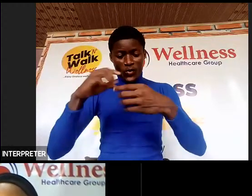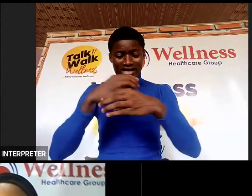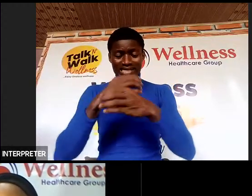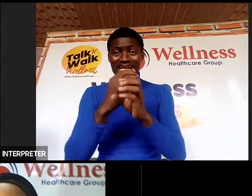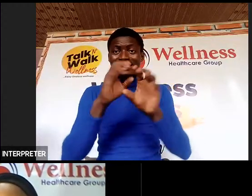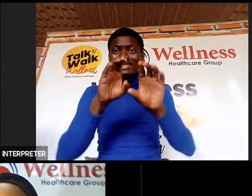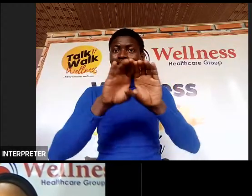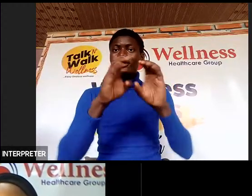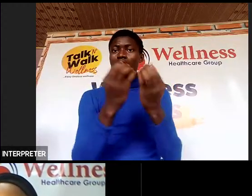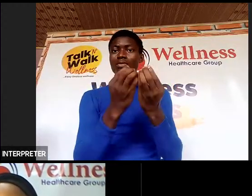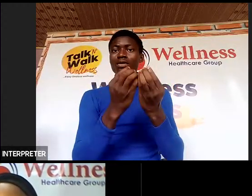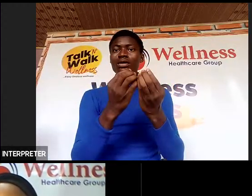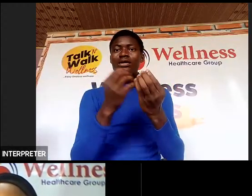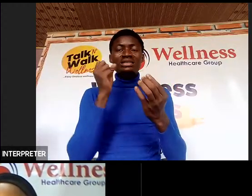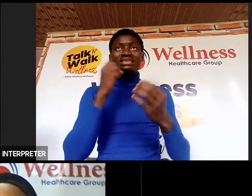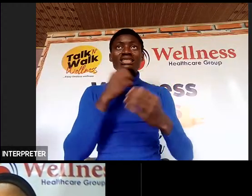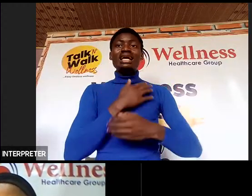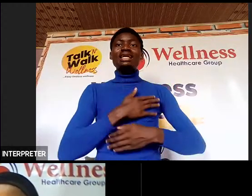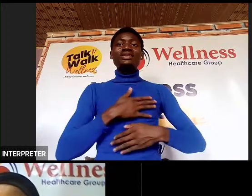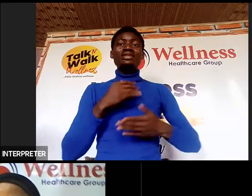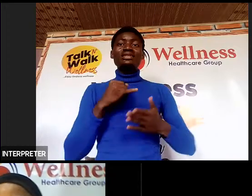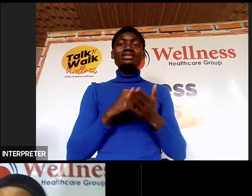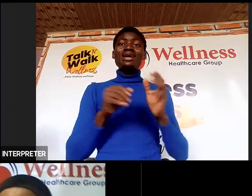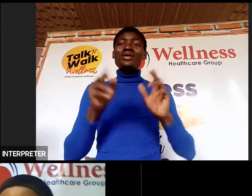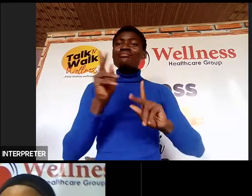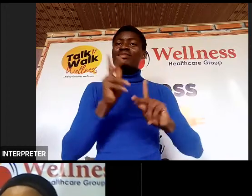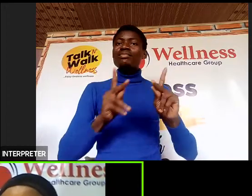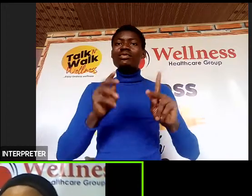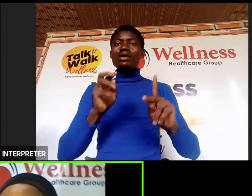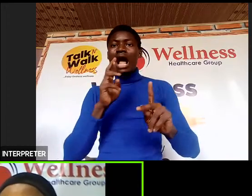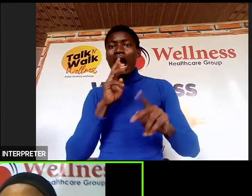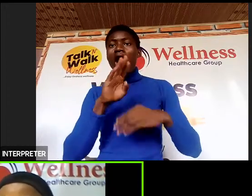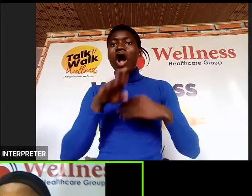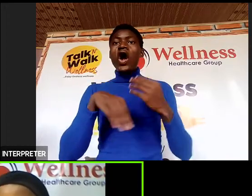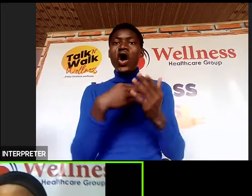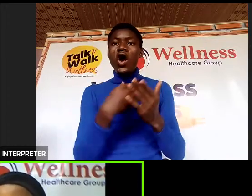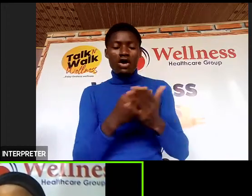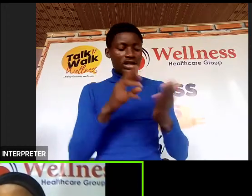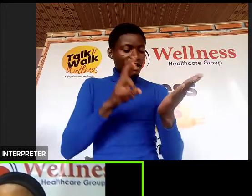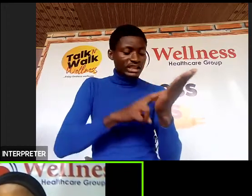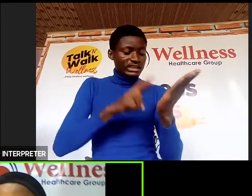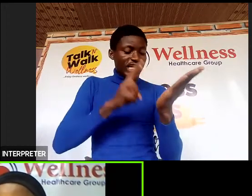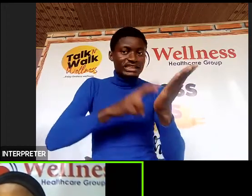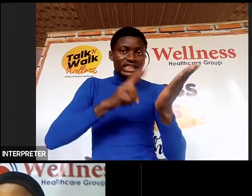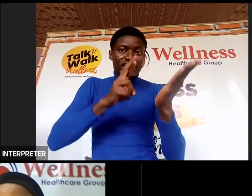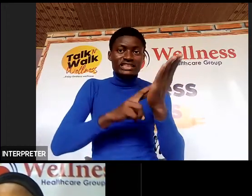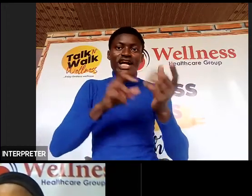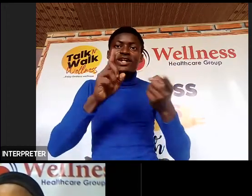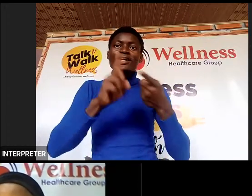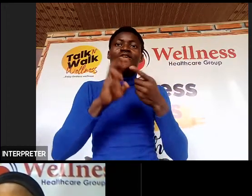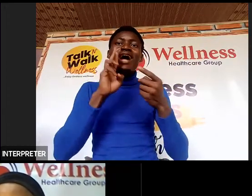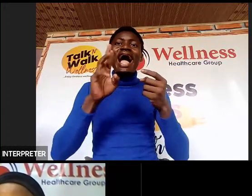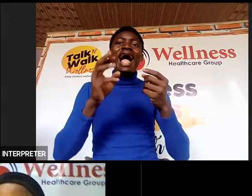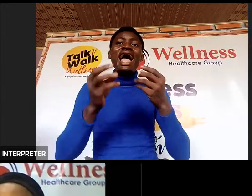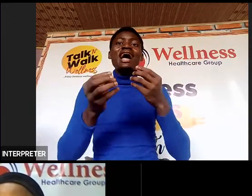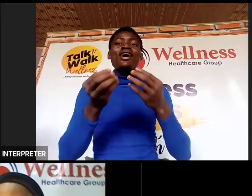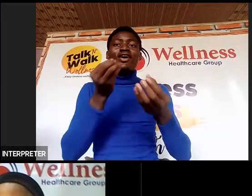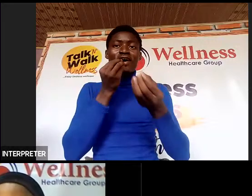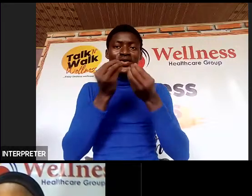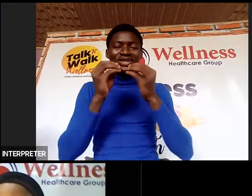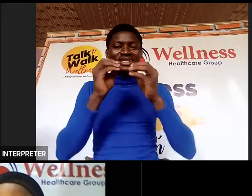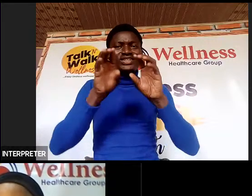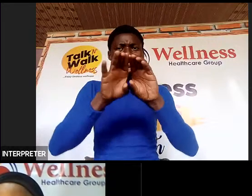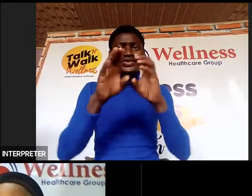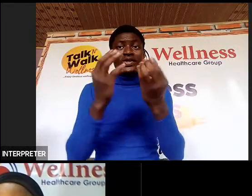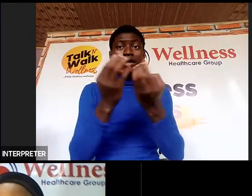all subscribed to her club. She's making money from it, and she's enjoying what she's doing. Another piece of people. I have